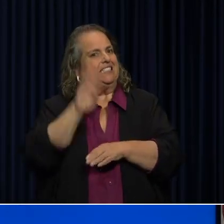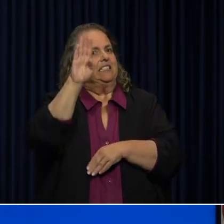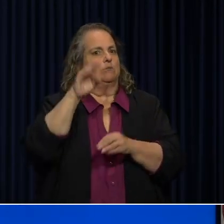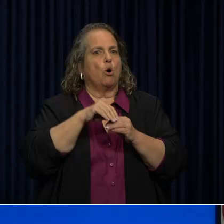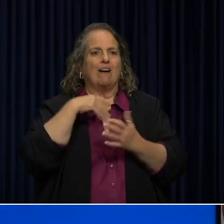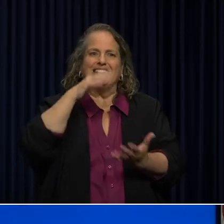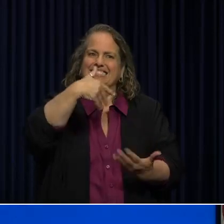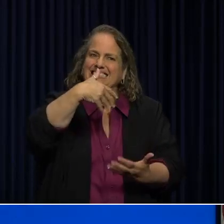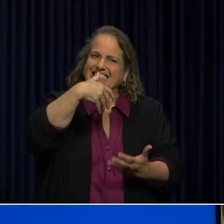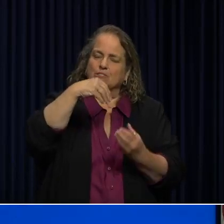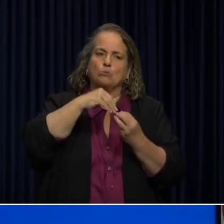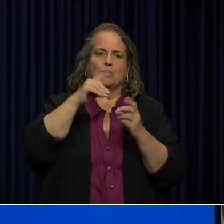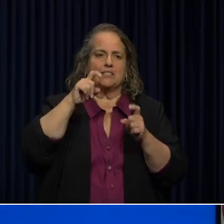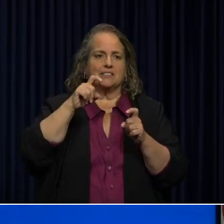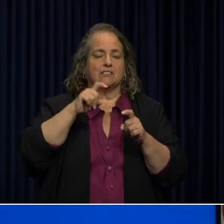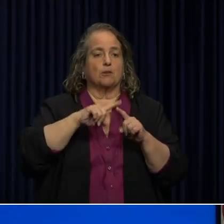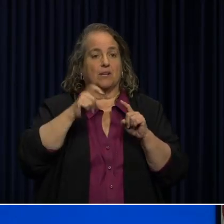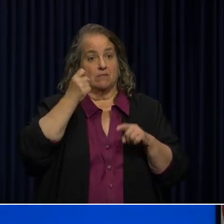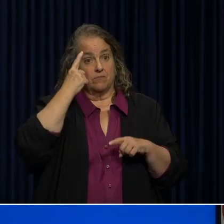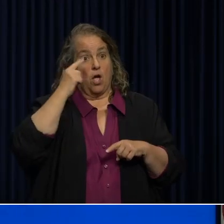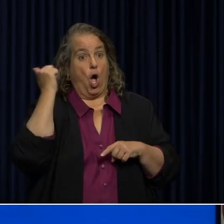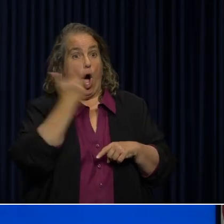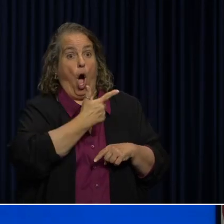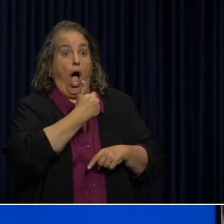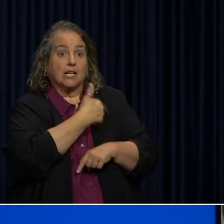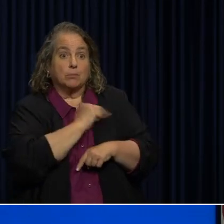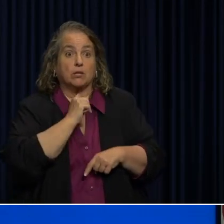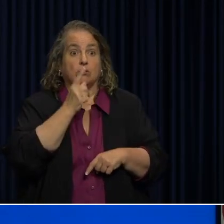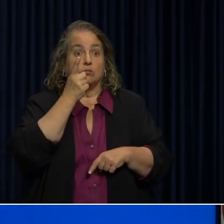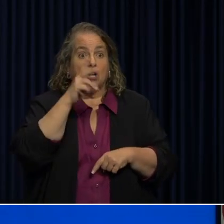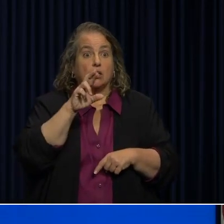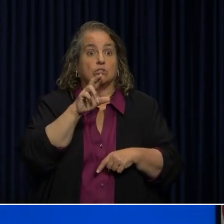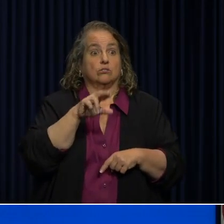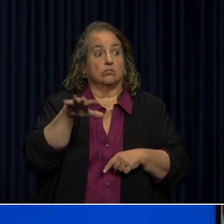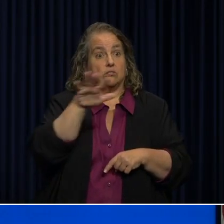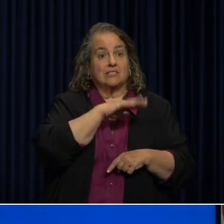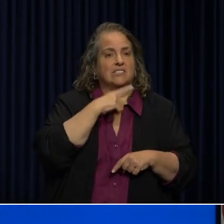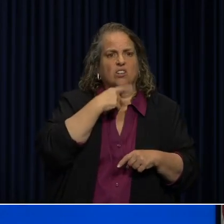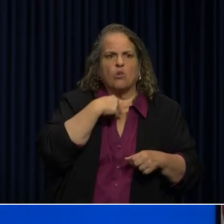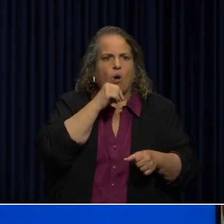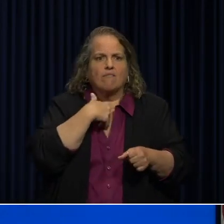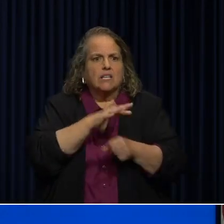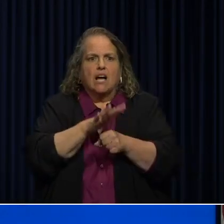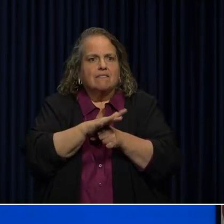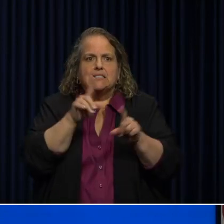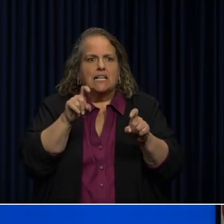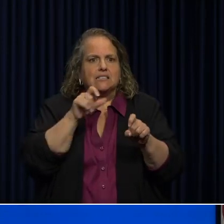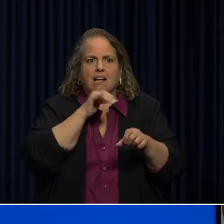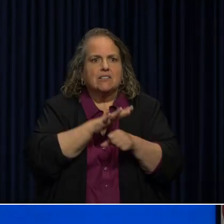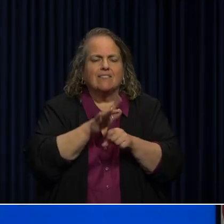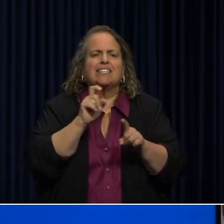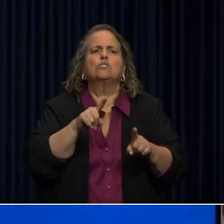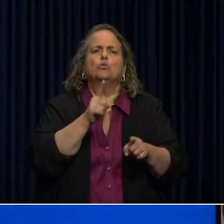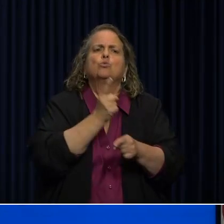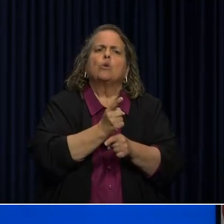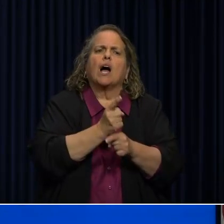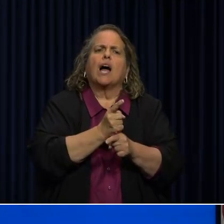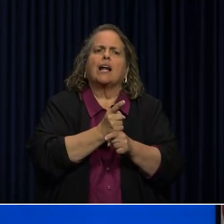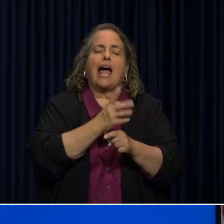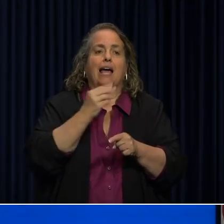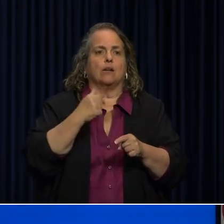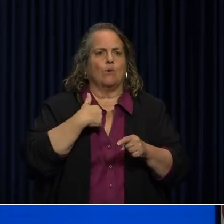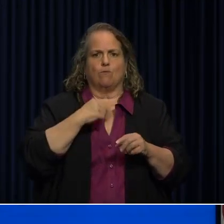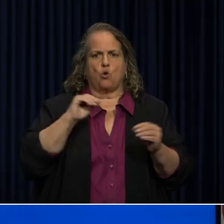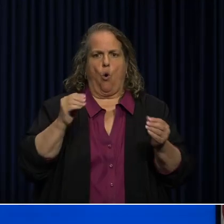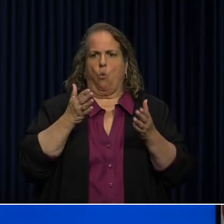hospitals and the doctors and the clinics were told we didn't have testing, which is true, and we still have resource difficulties to be able to deploy it. So now we have